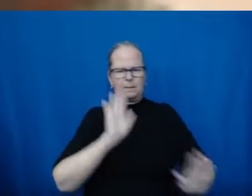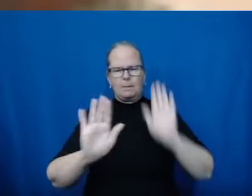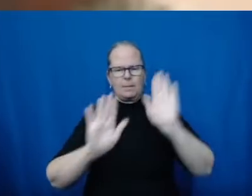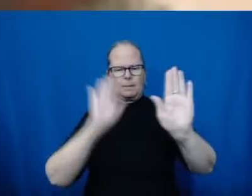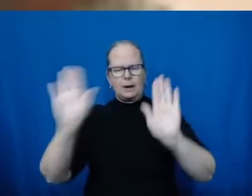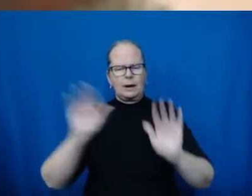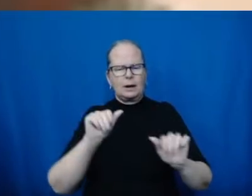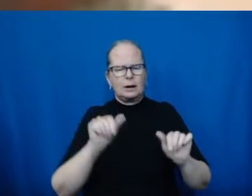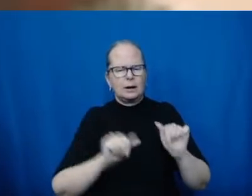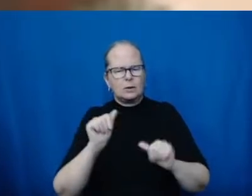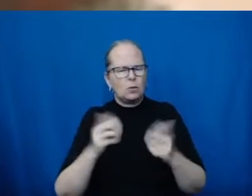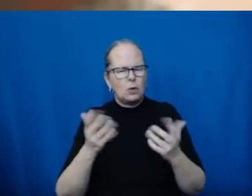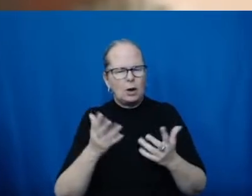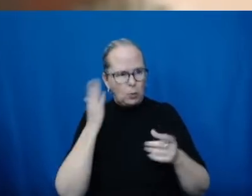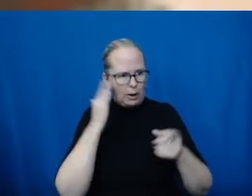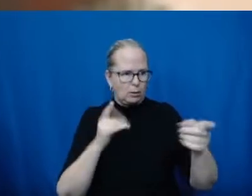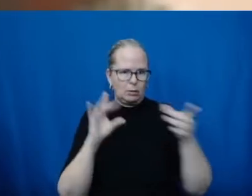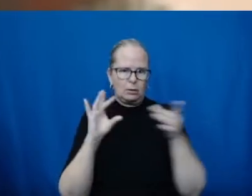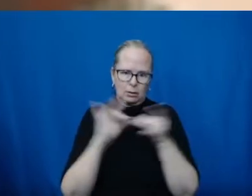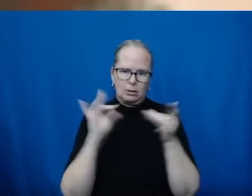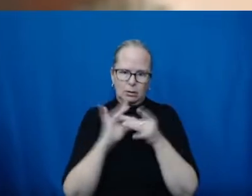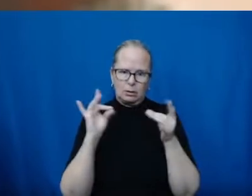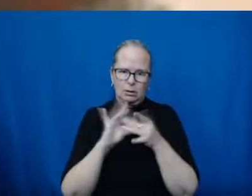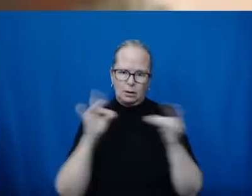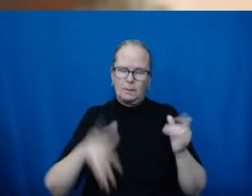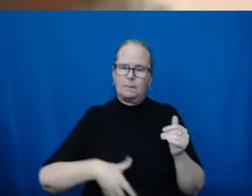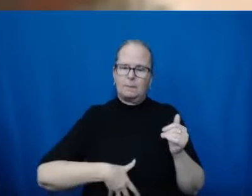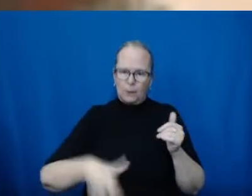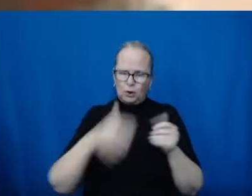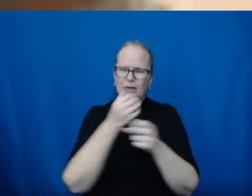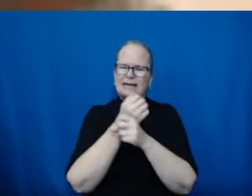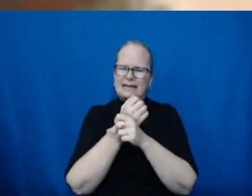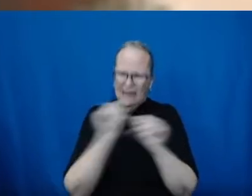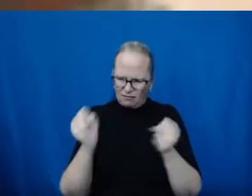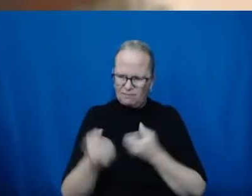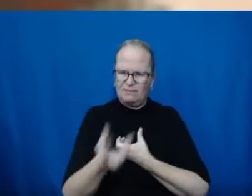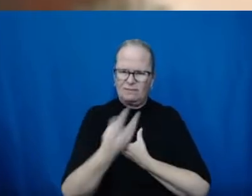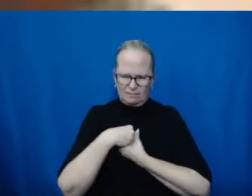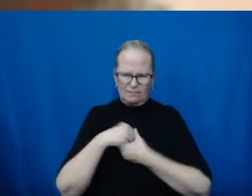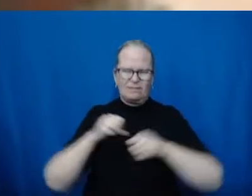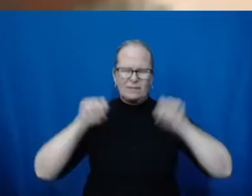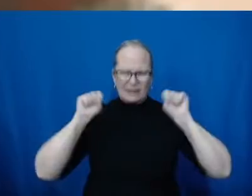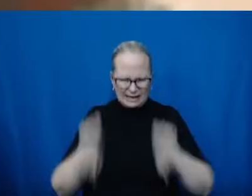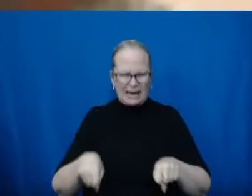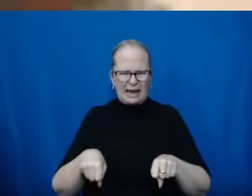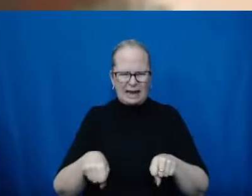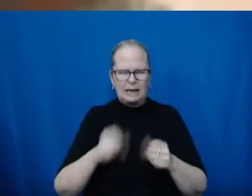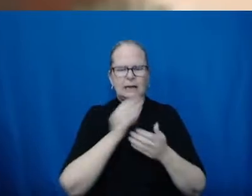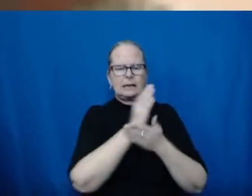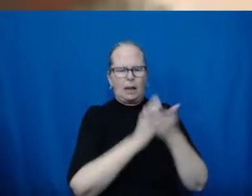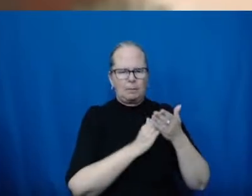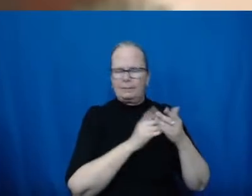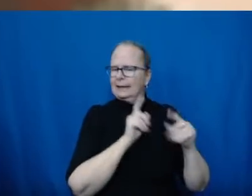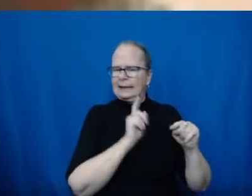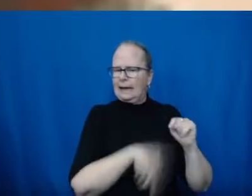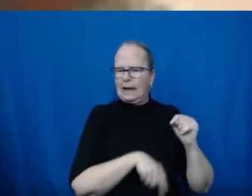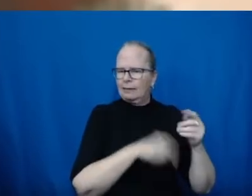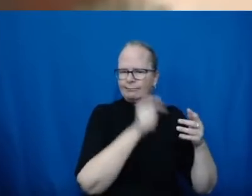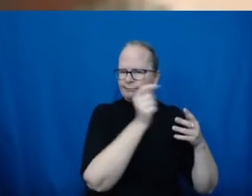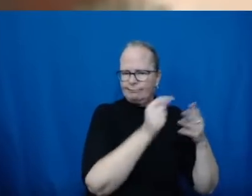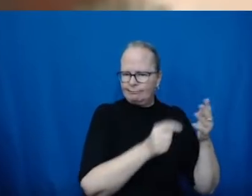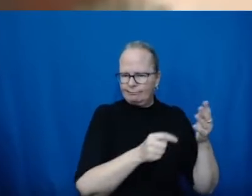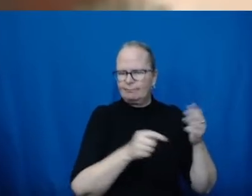of pregnancy, it is exceptionally important that we look at ways that we can access folks currently pregnant who may